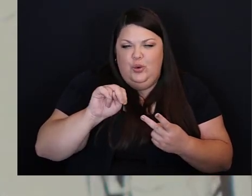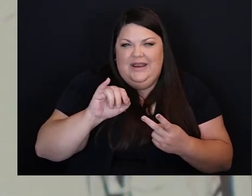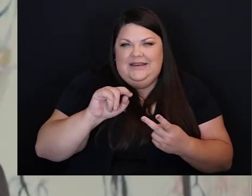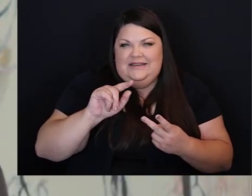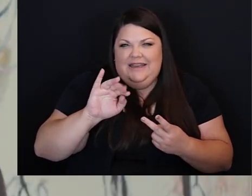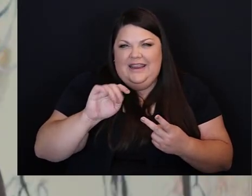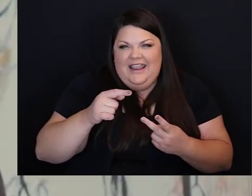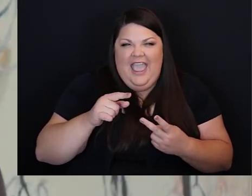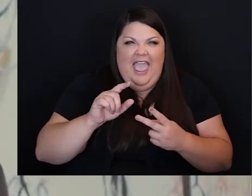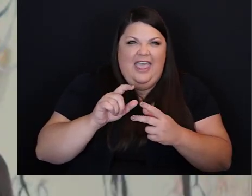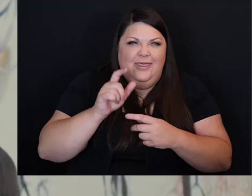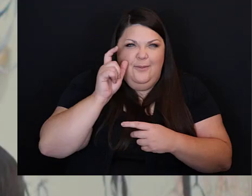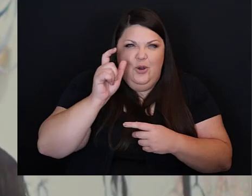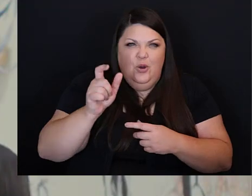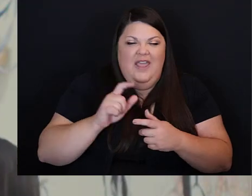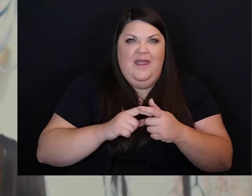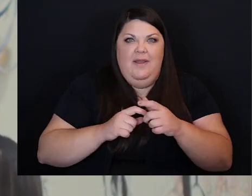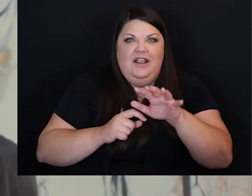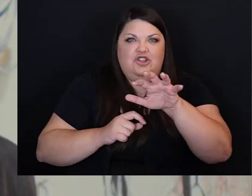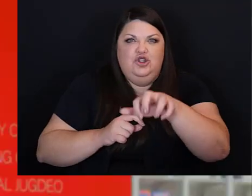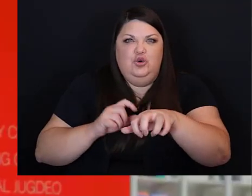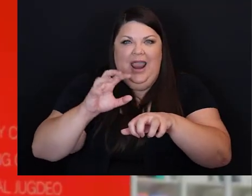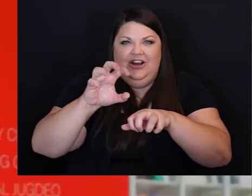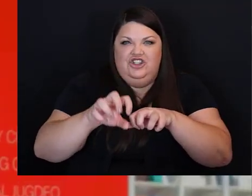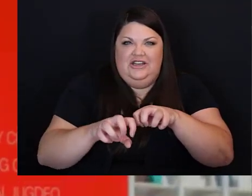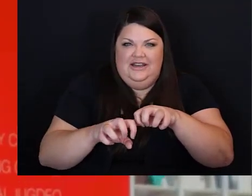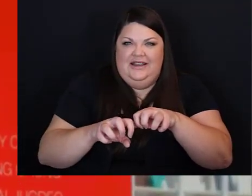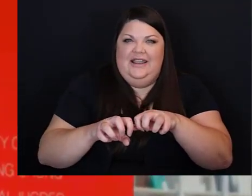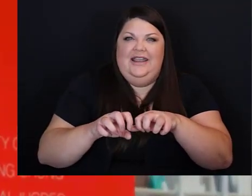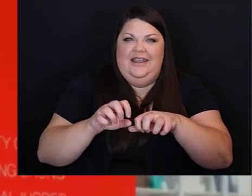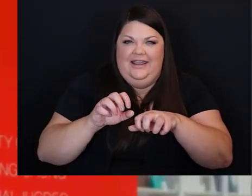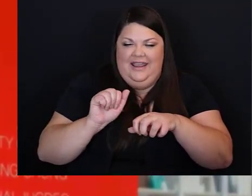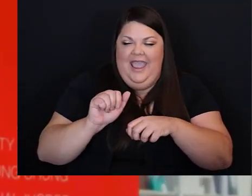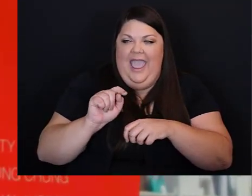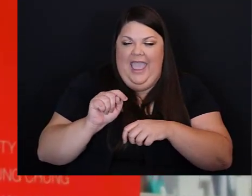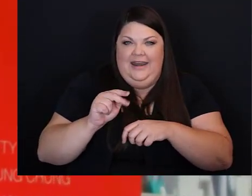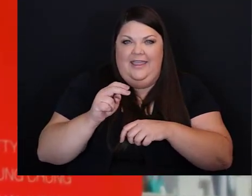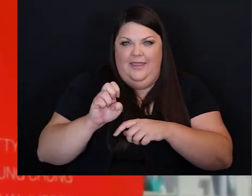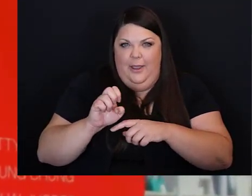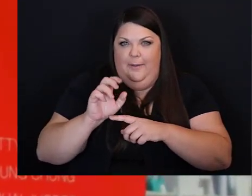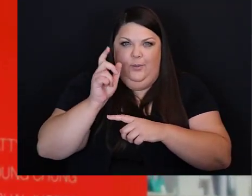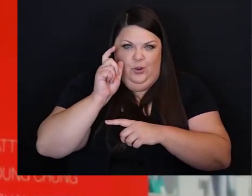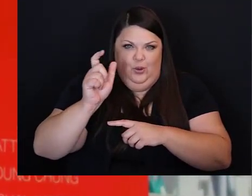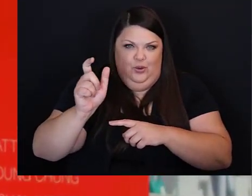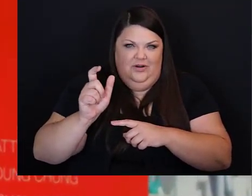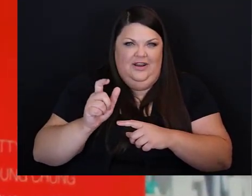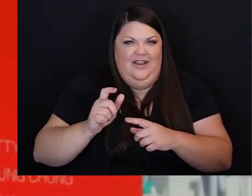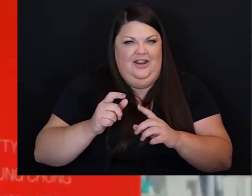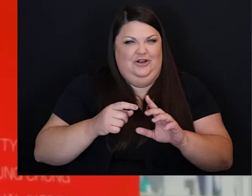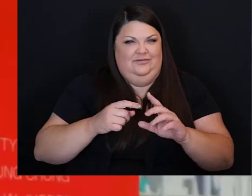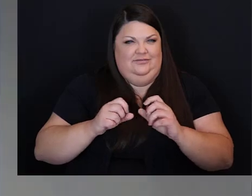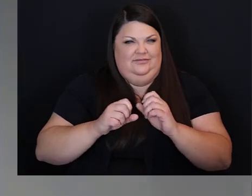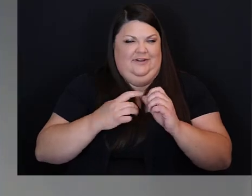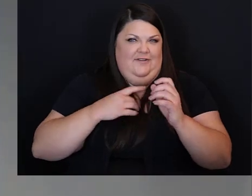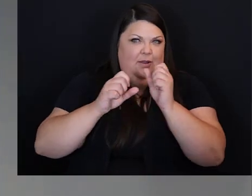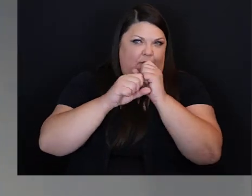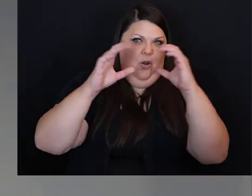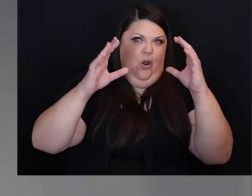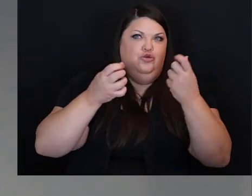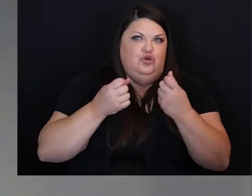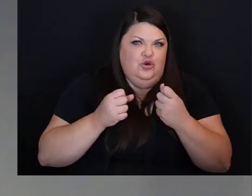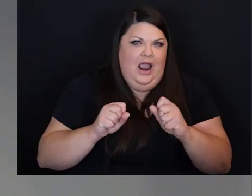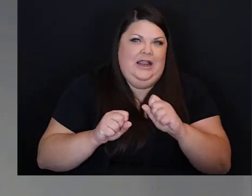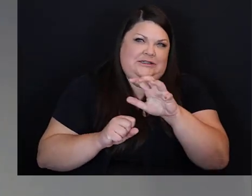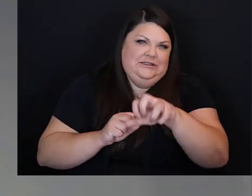moon, and then somehow Scratching at the Moon depicted that trying hard. And so that's what the